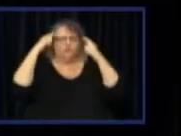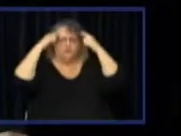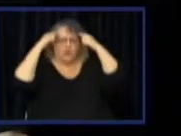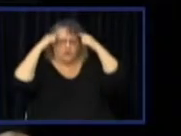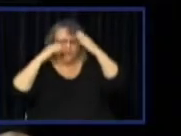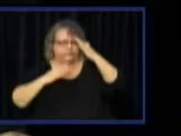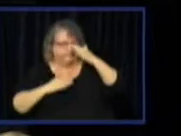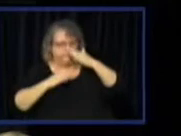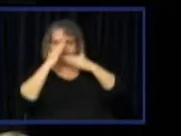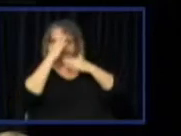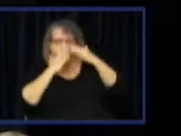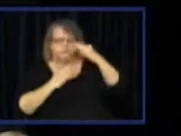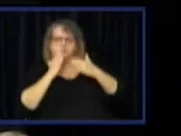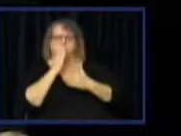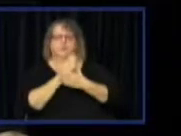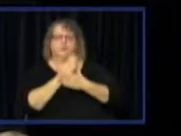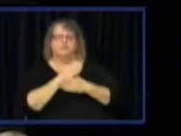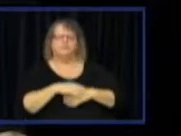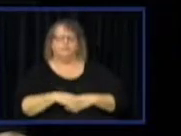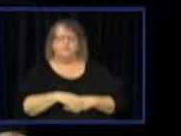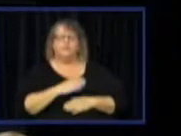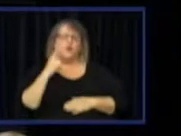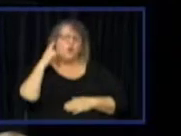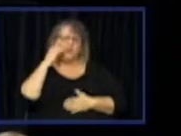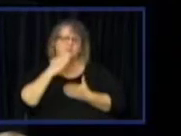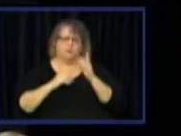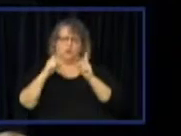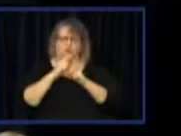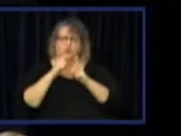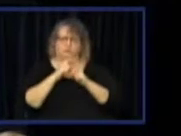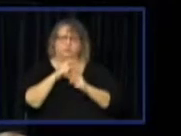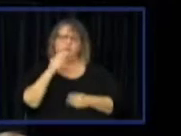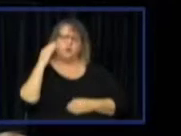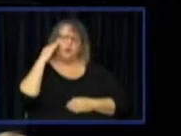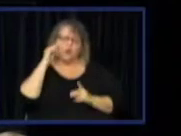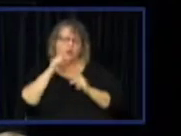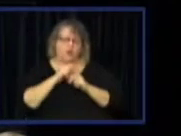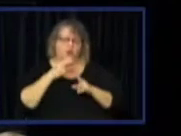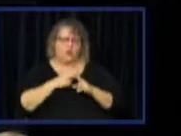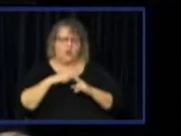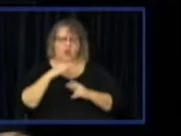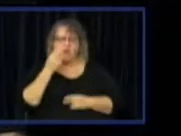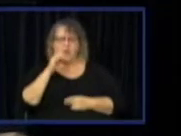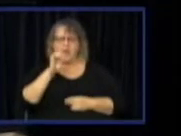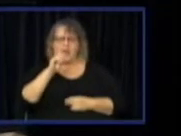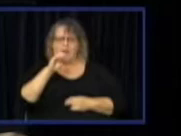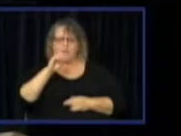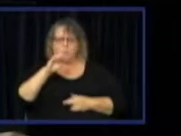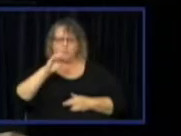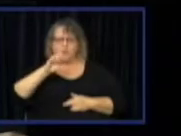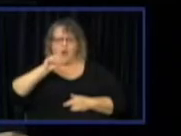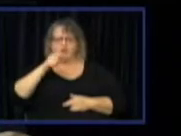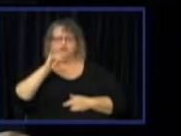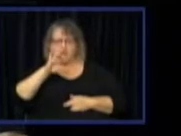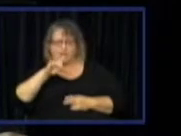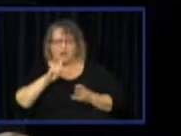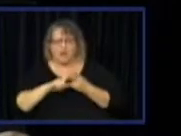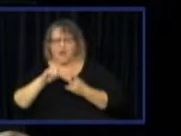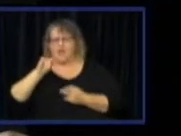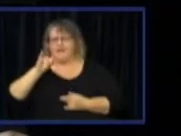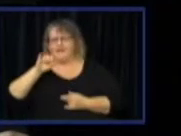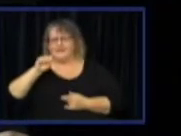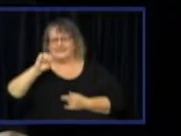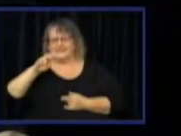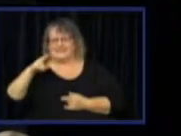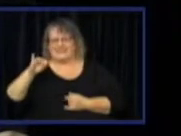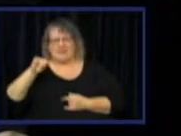And I've heard the terms, and maybe some of our audience have heard it too. There's a hemorrhagic stroke and an ischemic stroke.